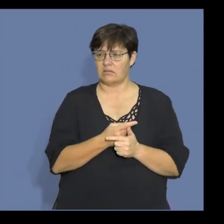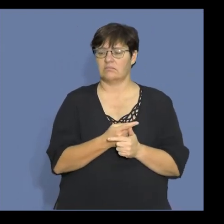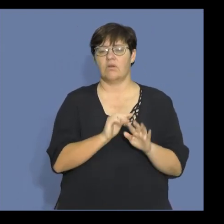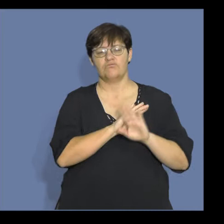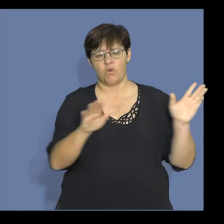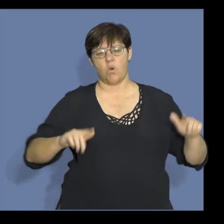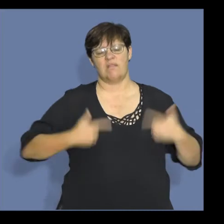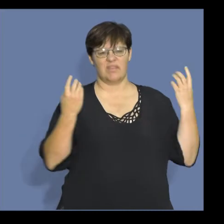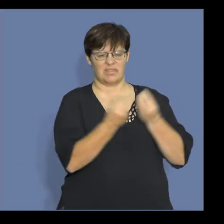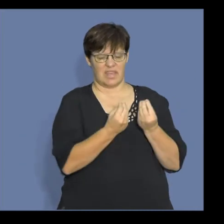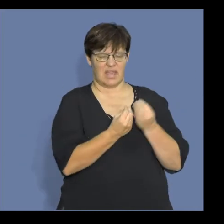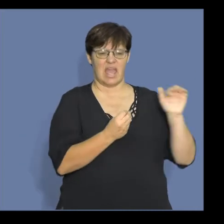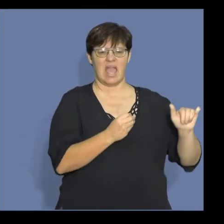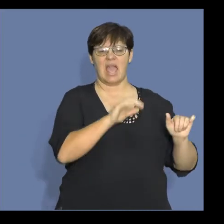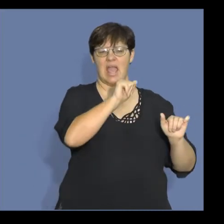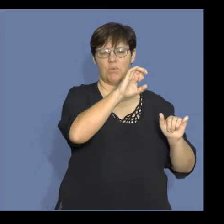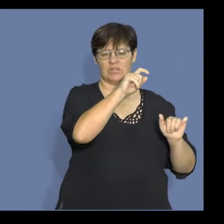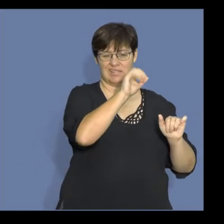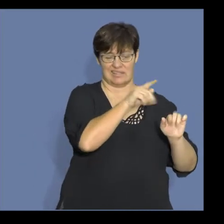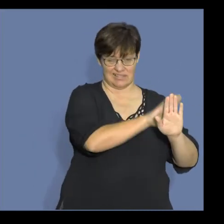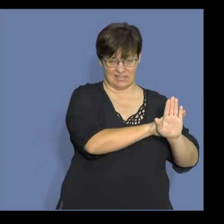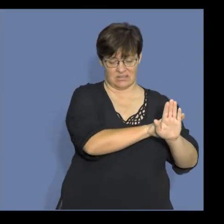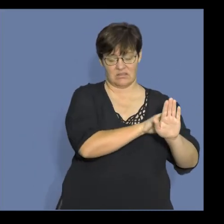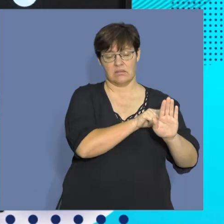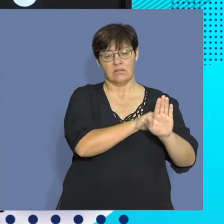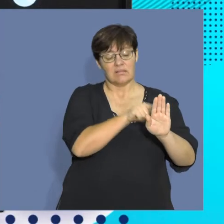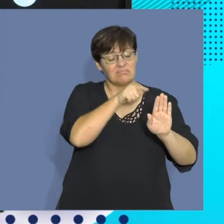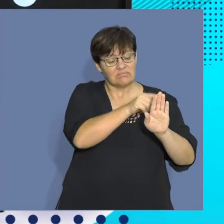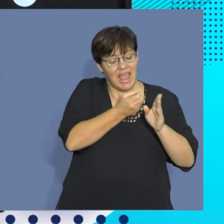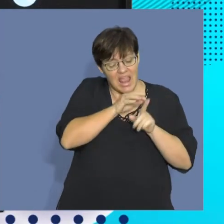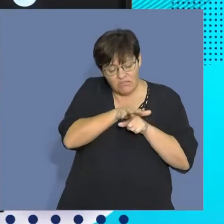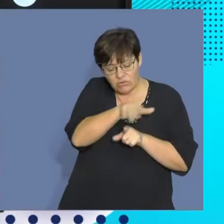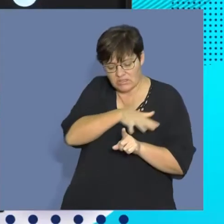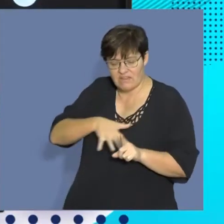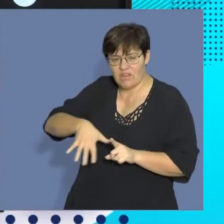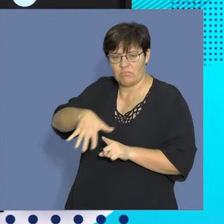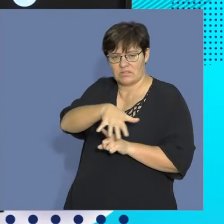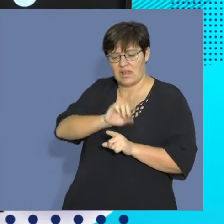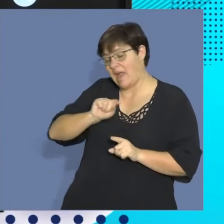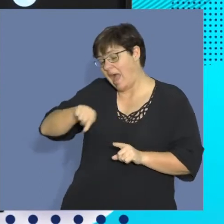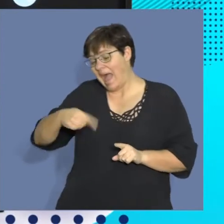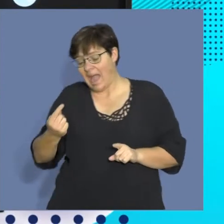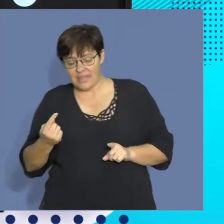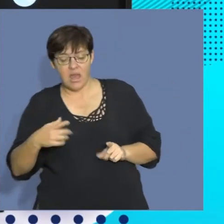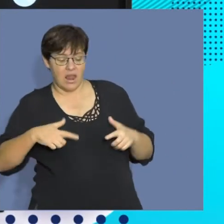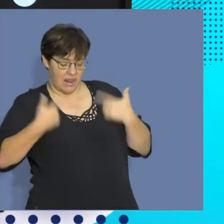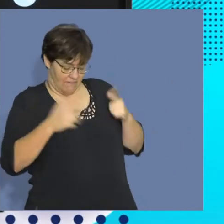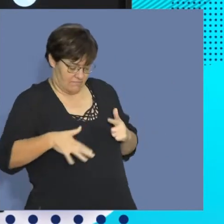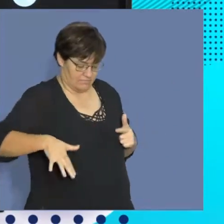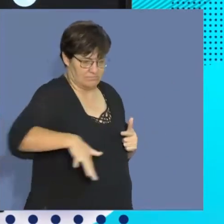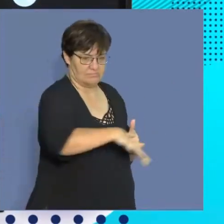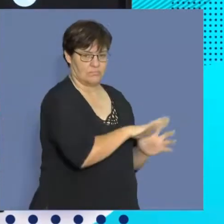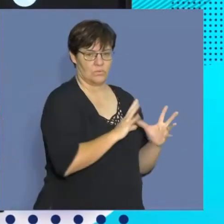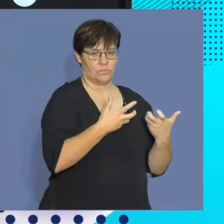non-living components in an environment, and we recognize that these influence the environment and how other organisms live in that.